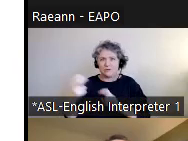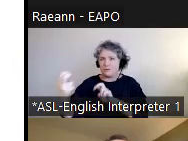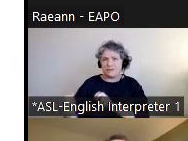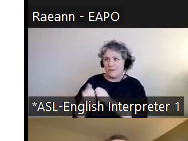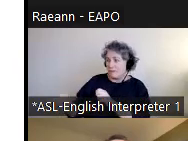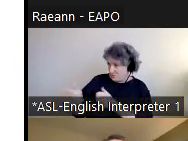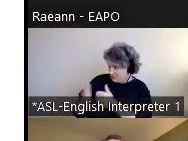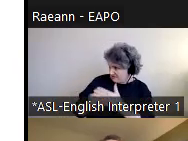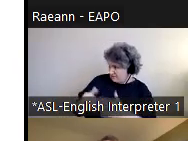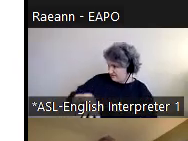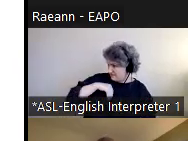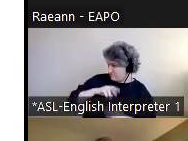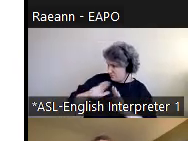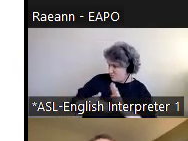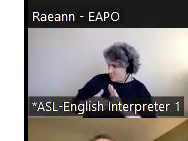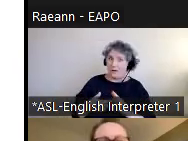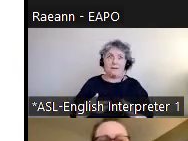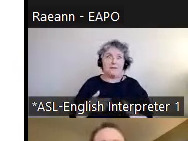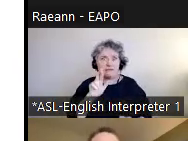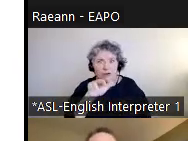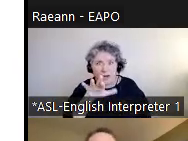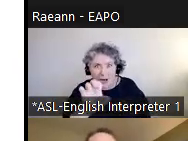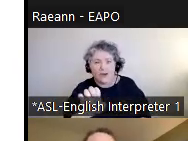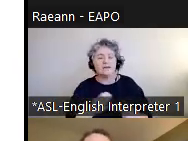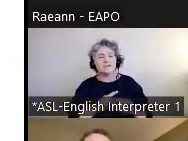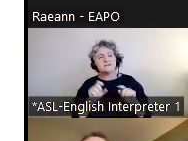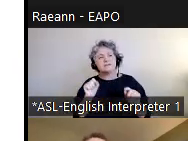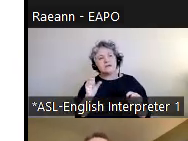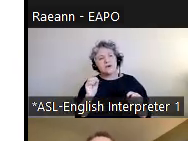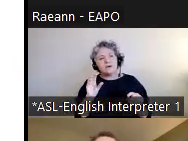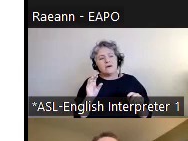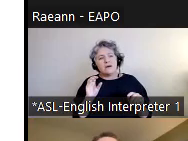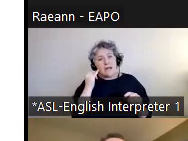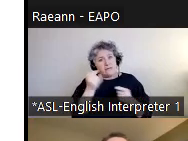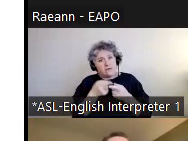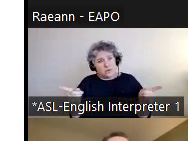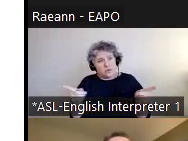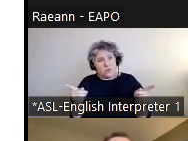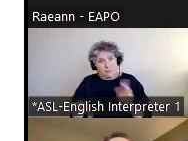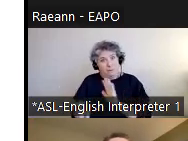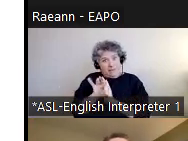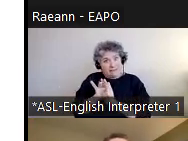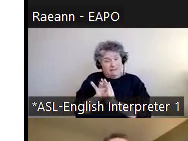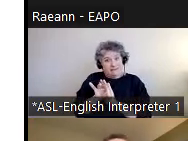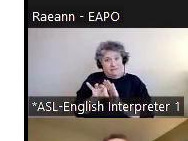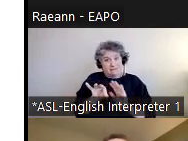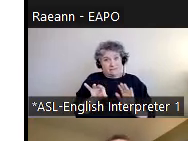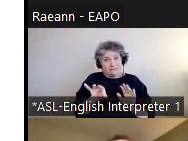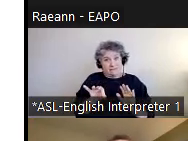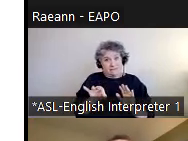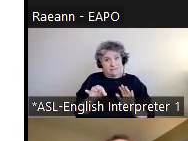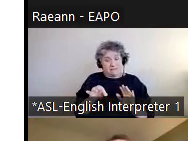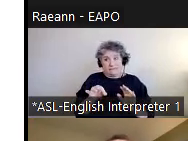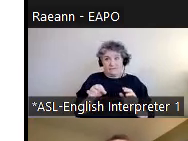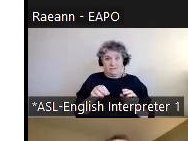you comfortable taking on this role? So one thing to be aware of is if you are appointed as an attorney in a document, you always have